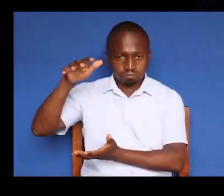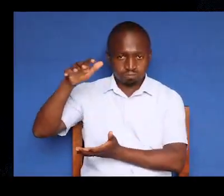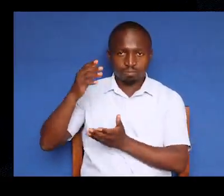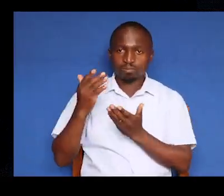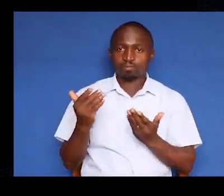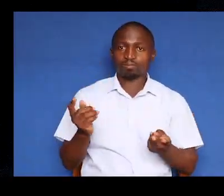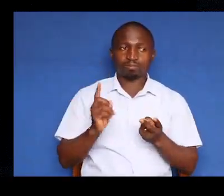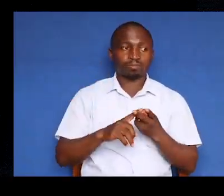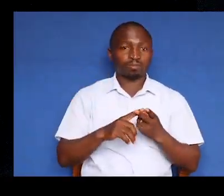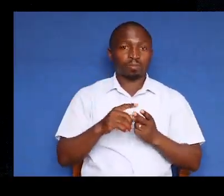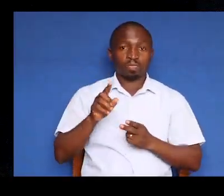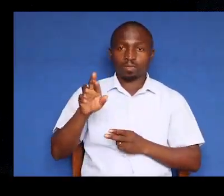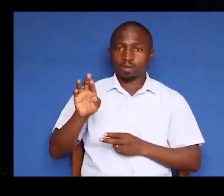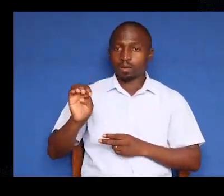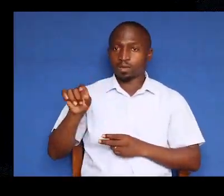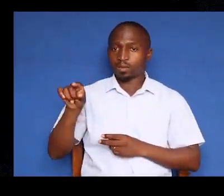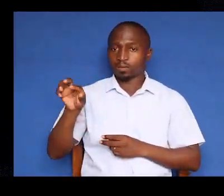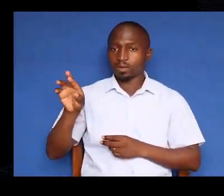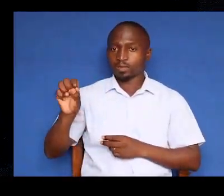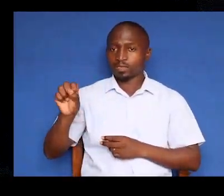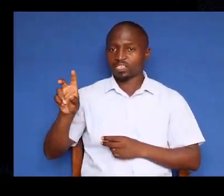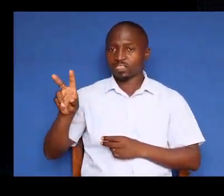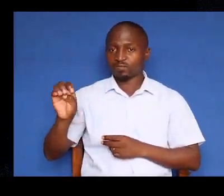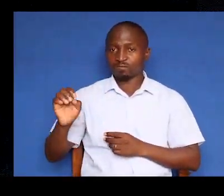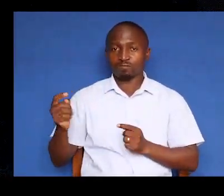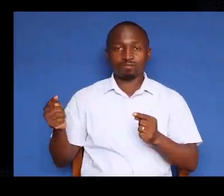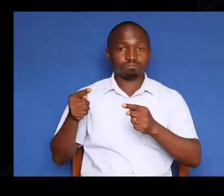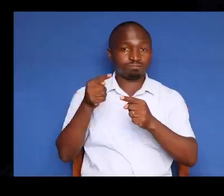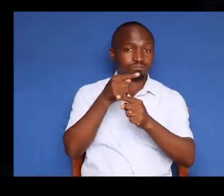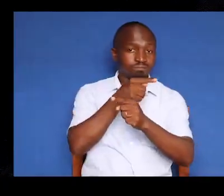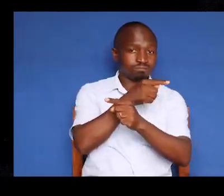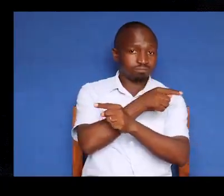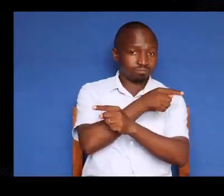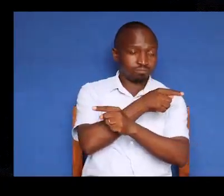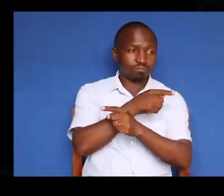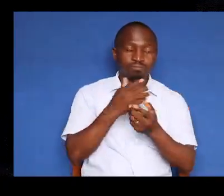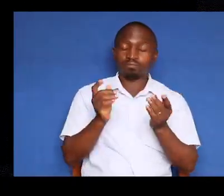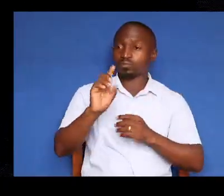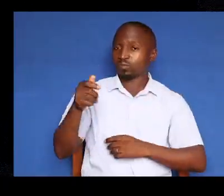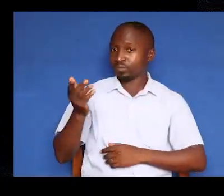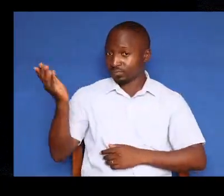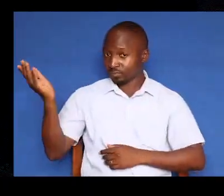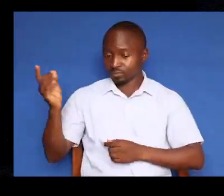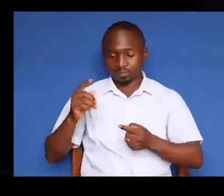is regressive. So let's see another question. For this question,